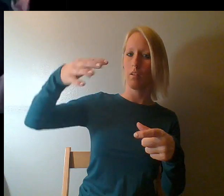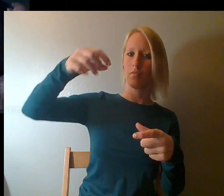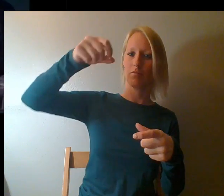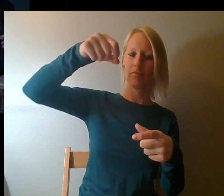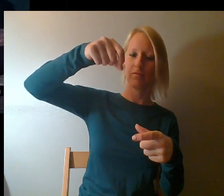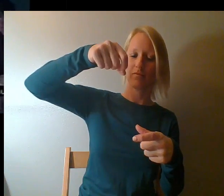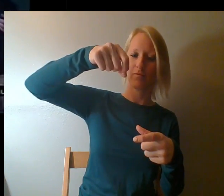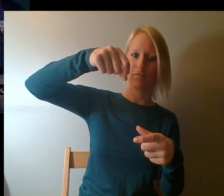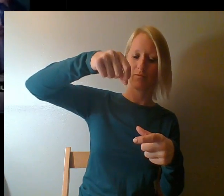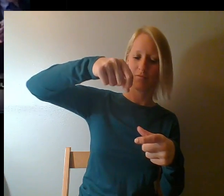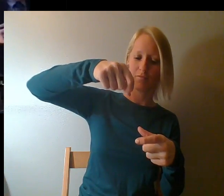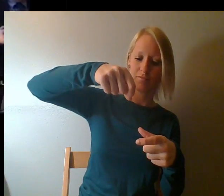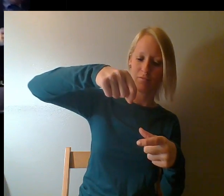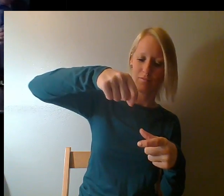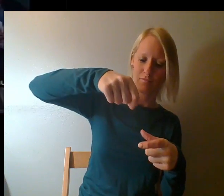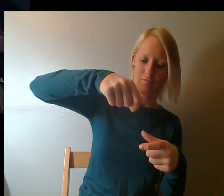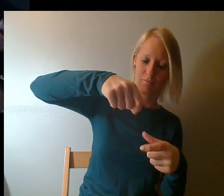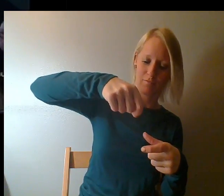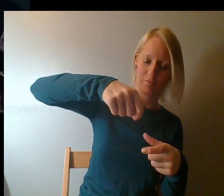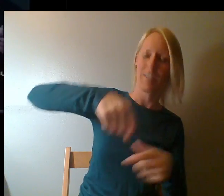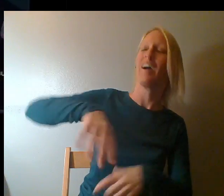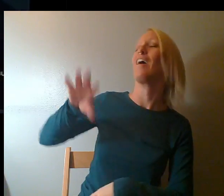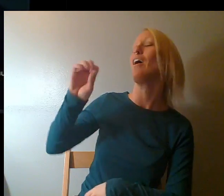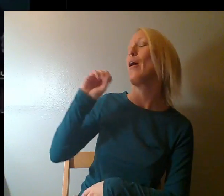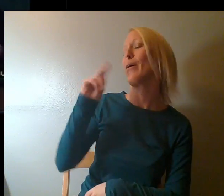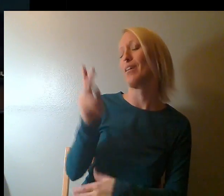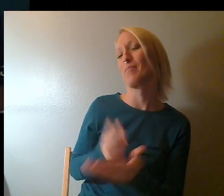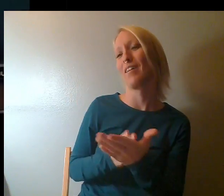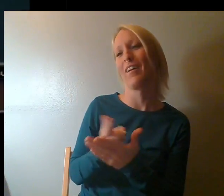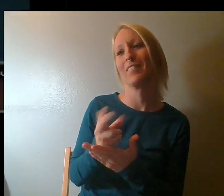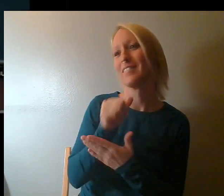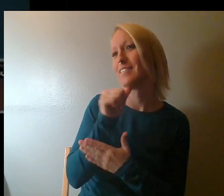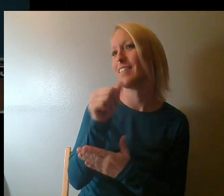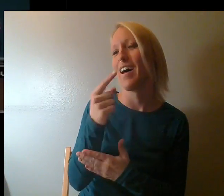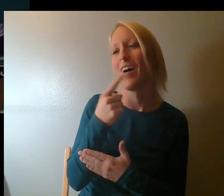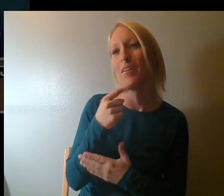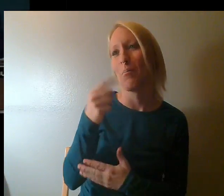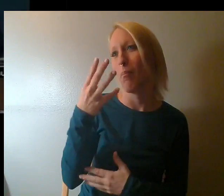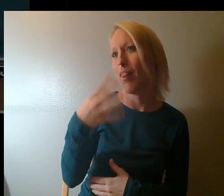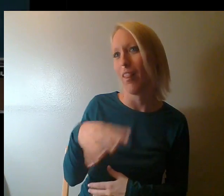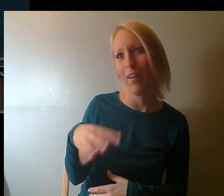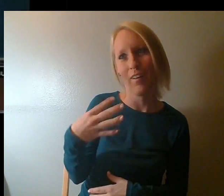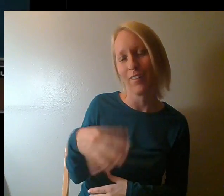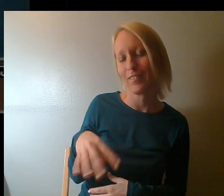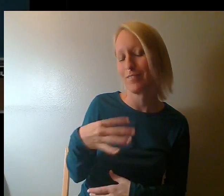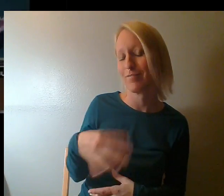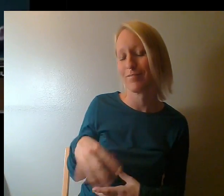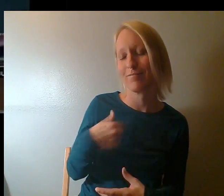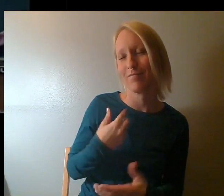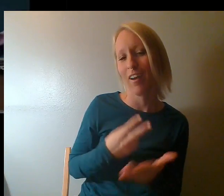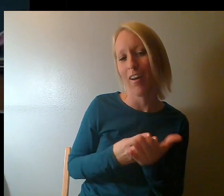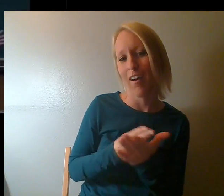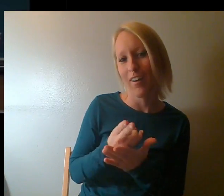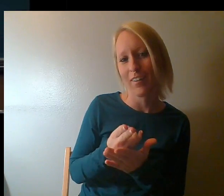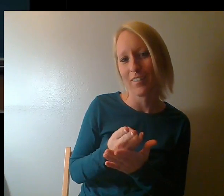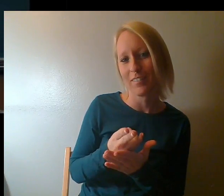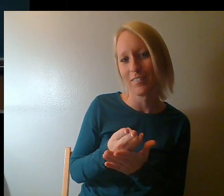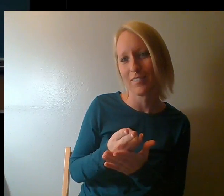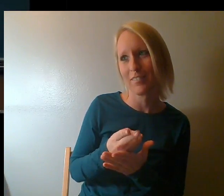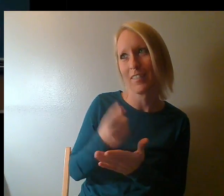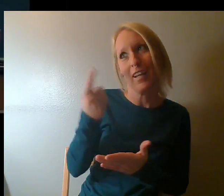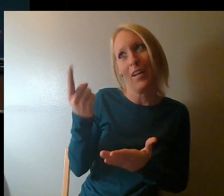All right, I'm gonna be honest with you. It's not blood. All right, it's not blood. All right, I'll be honest with you. So I'll. Does anybody want to change your answer